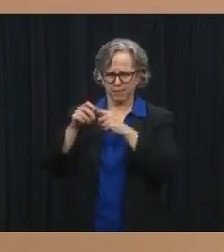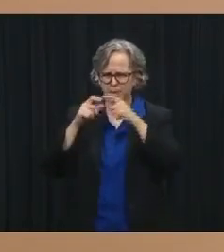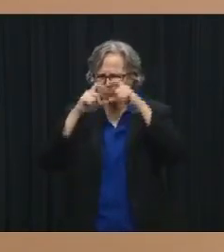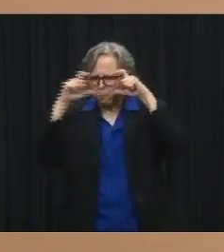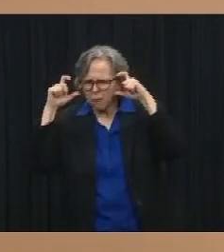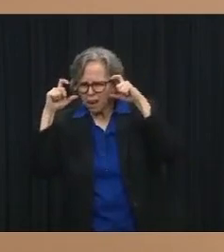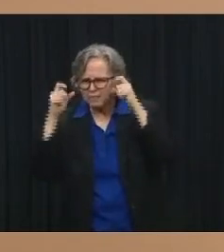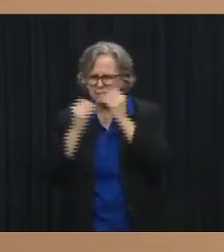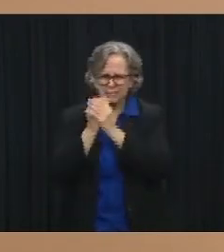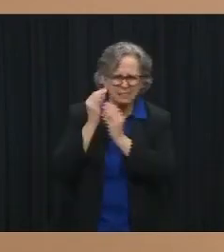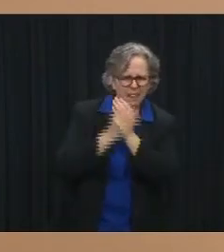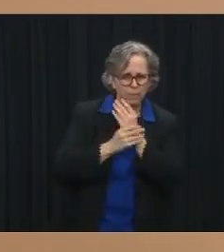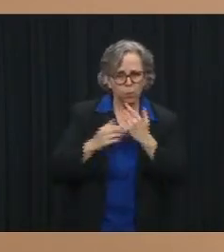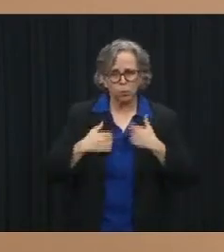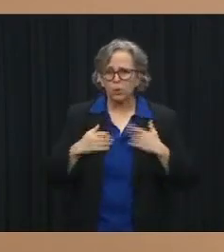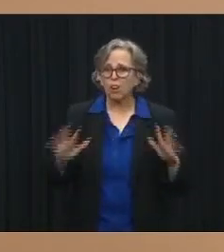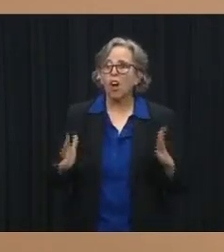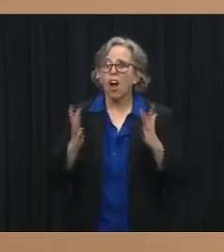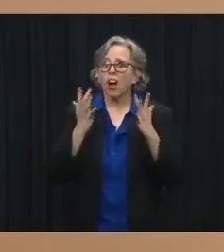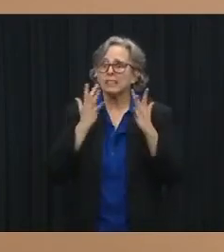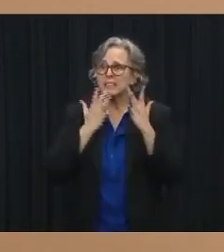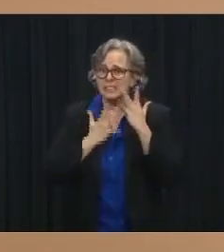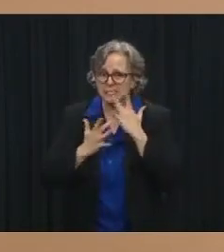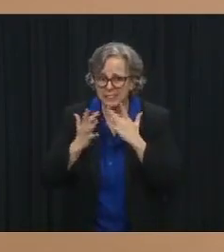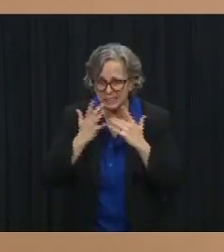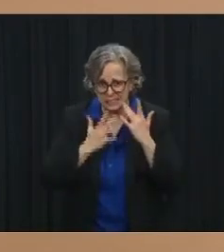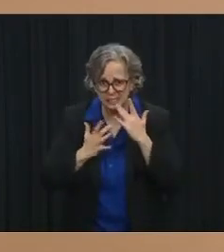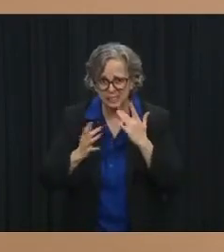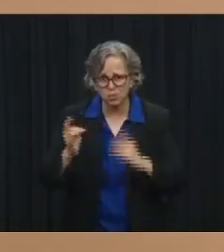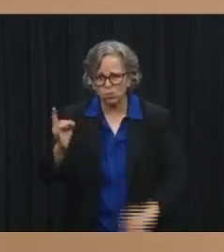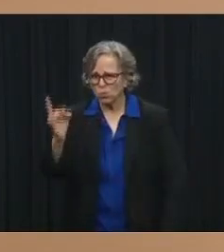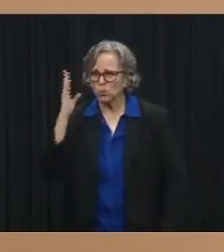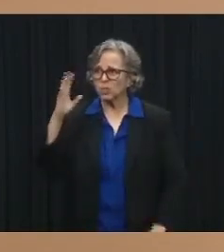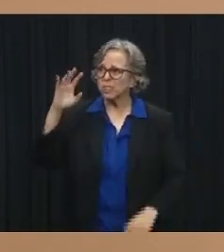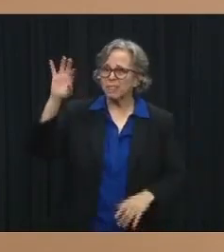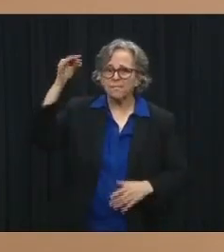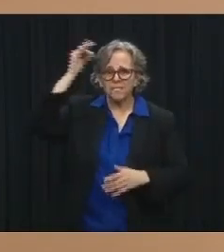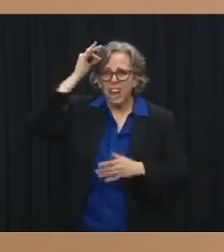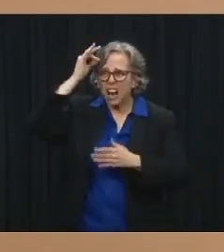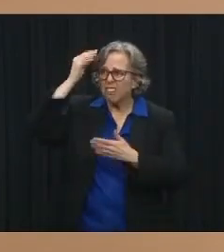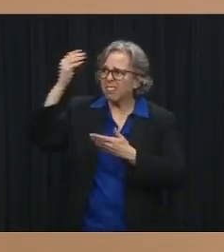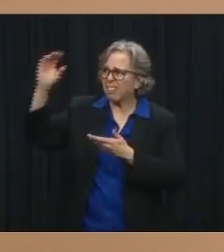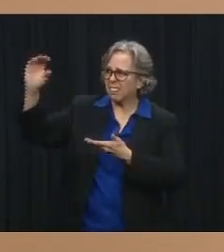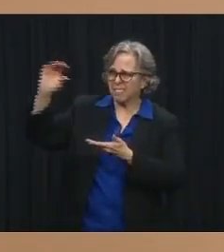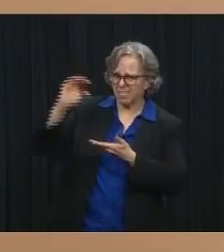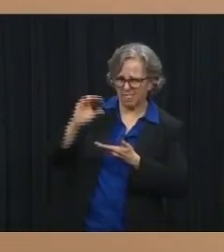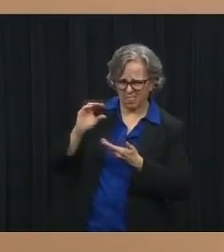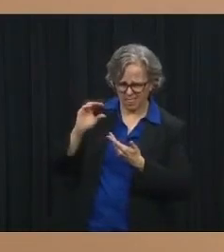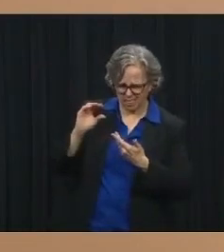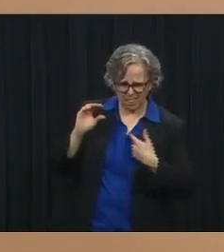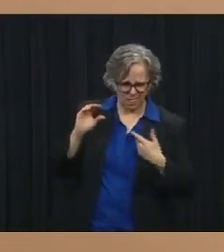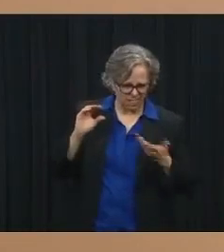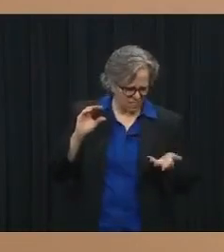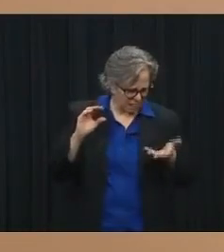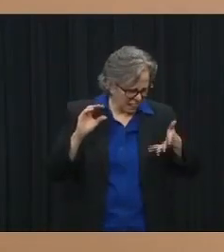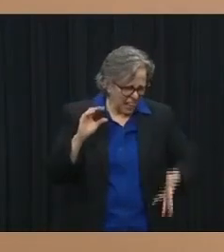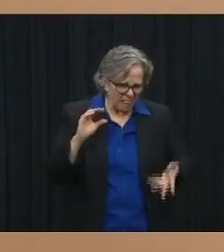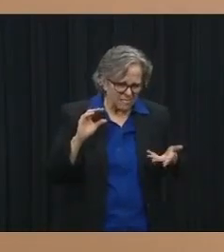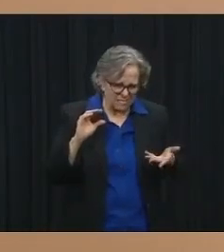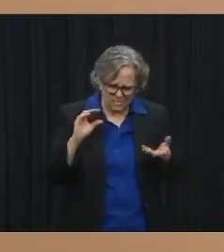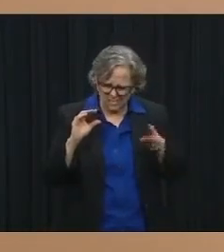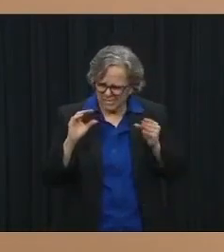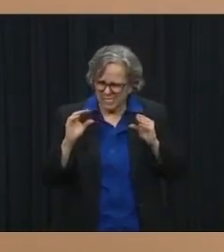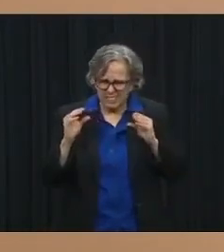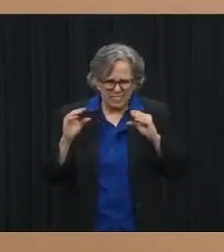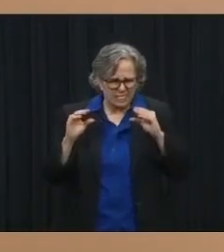have received federally, and we have a small stash that we had here in our I should say